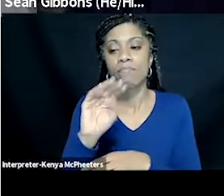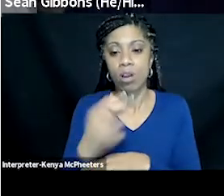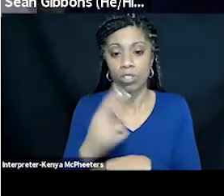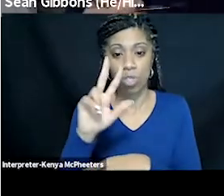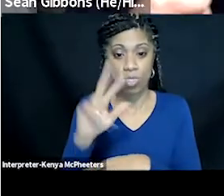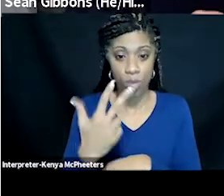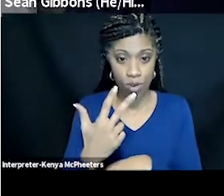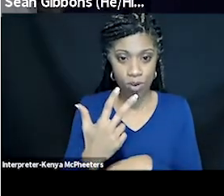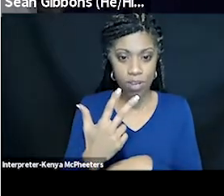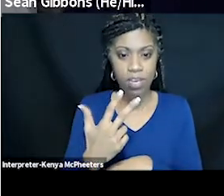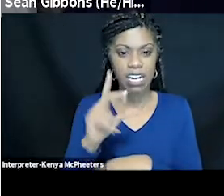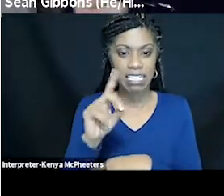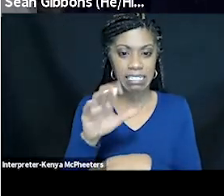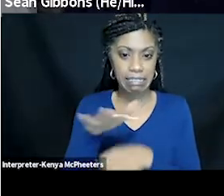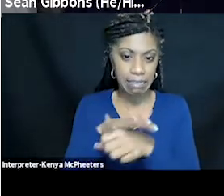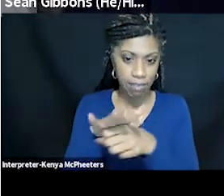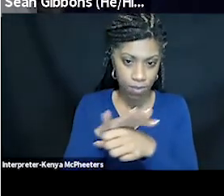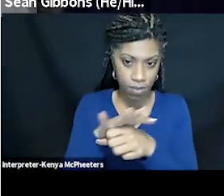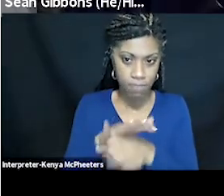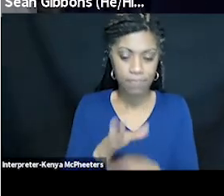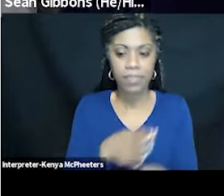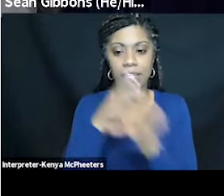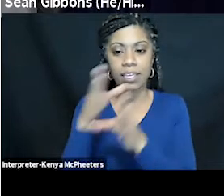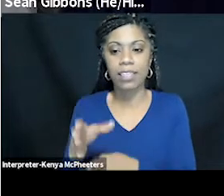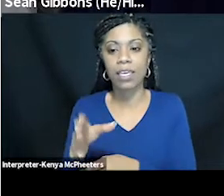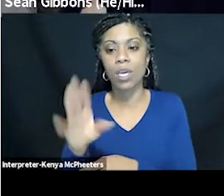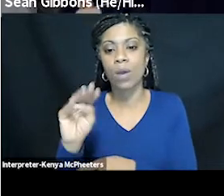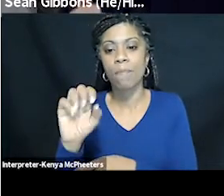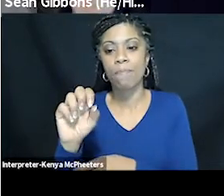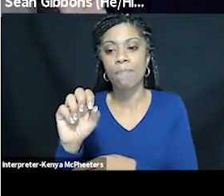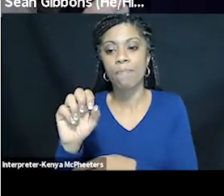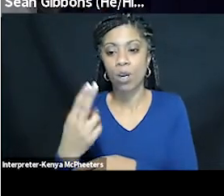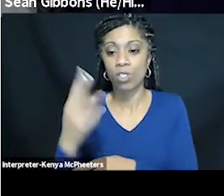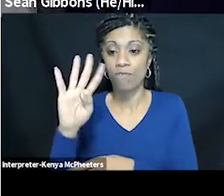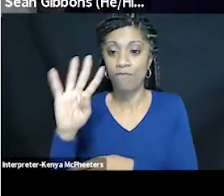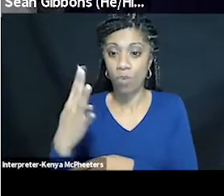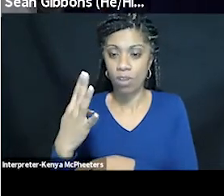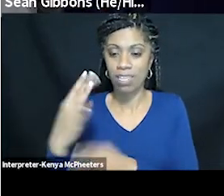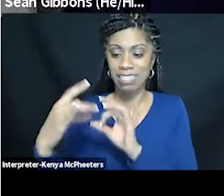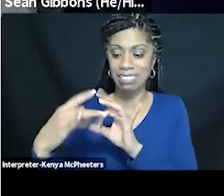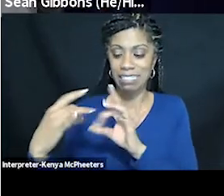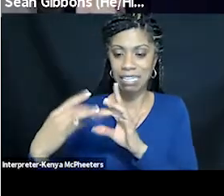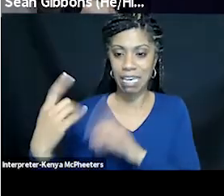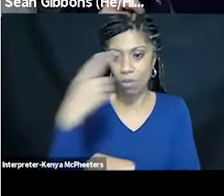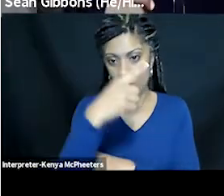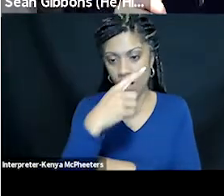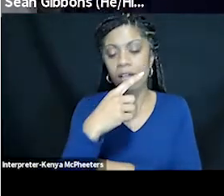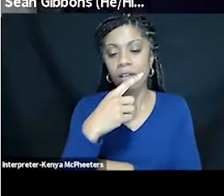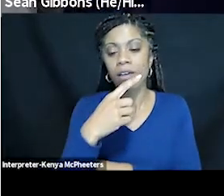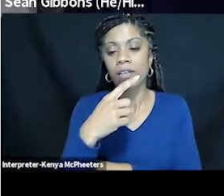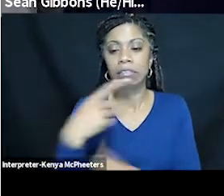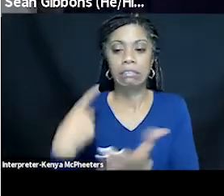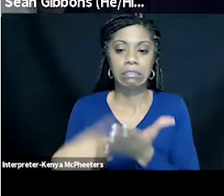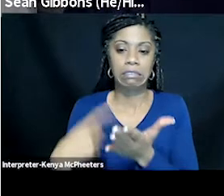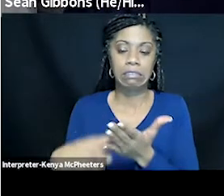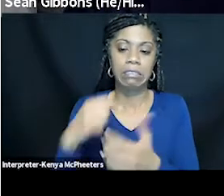DC local community. And then out there in Seattle a little bit later into March, you'll see a conversation is going to happen around vaccinations and COVID-19. All good, great